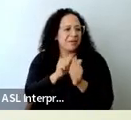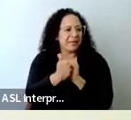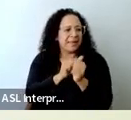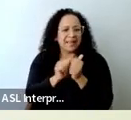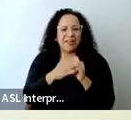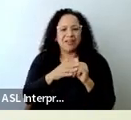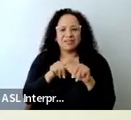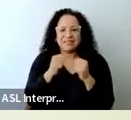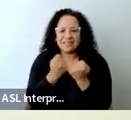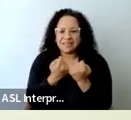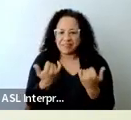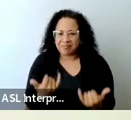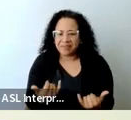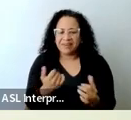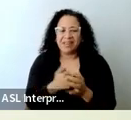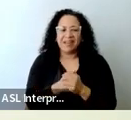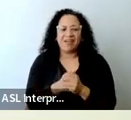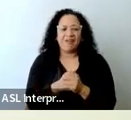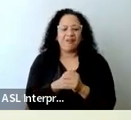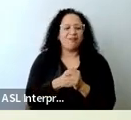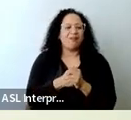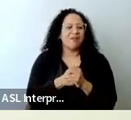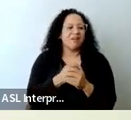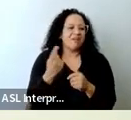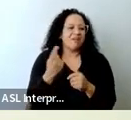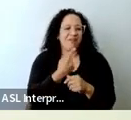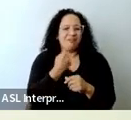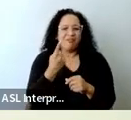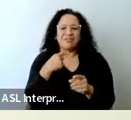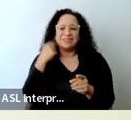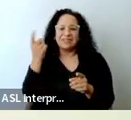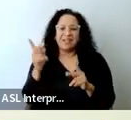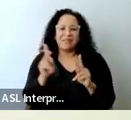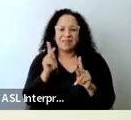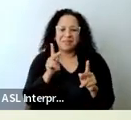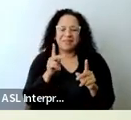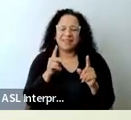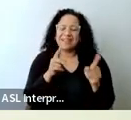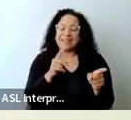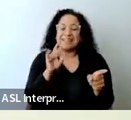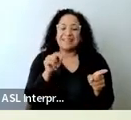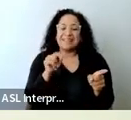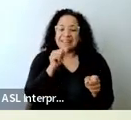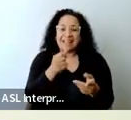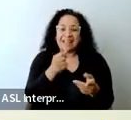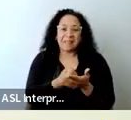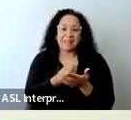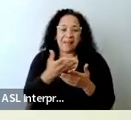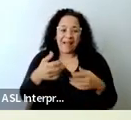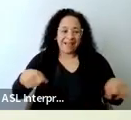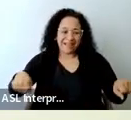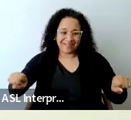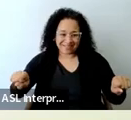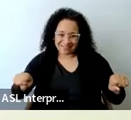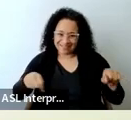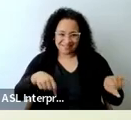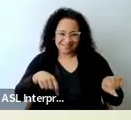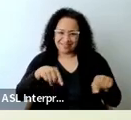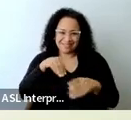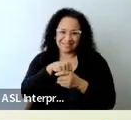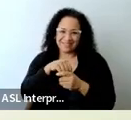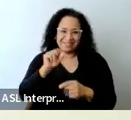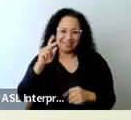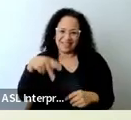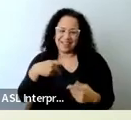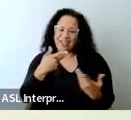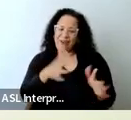team now. And I always tell people, he did not buy the quad in self-determination, he